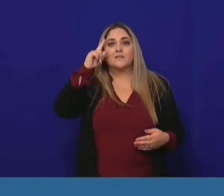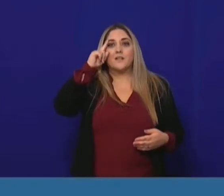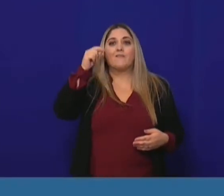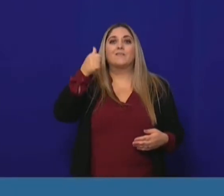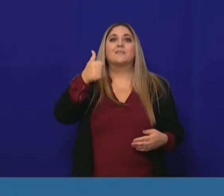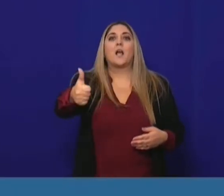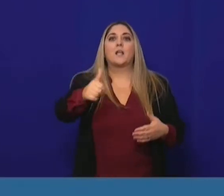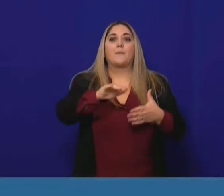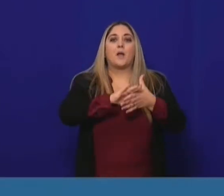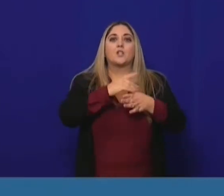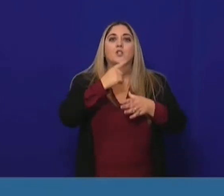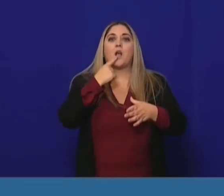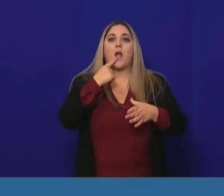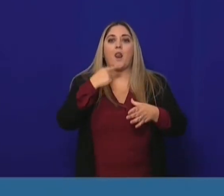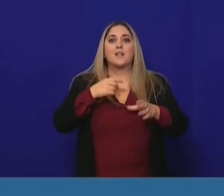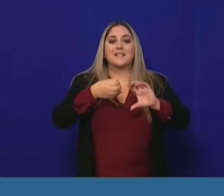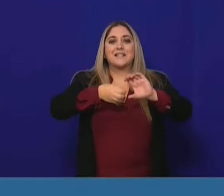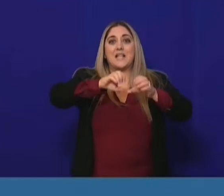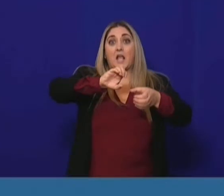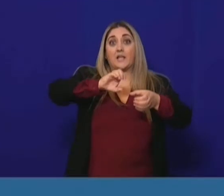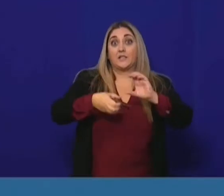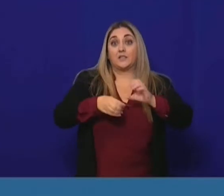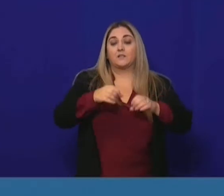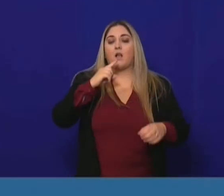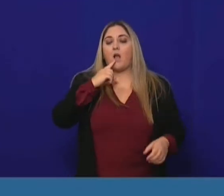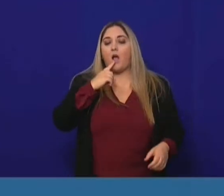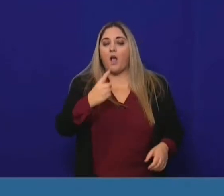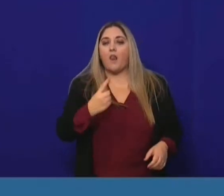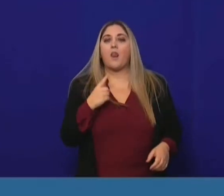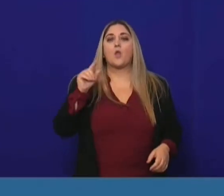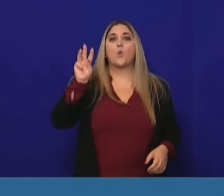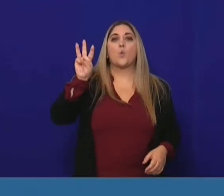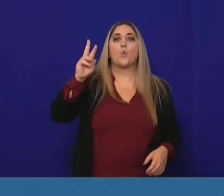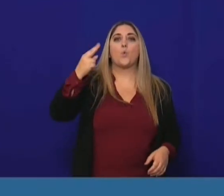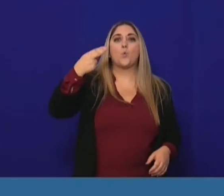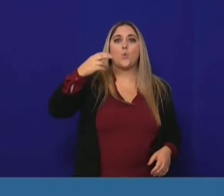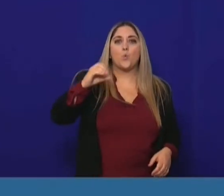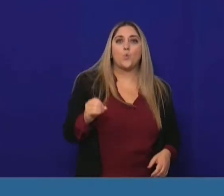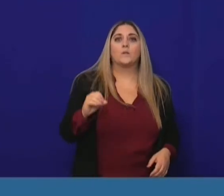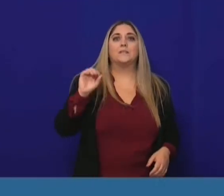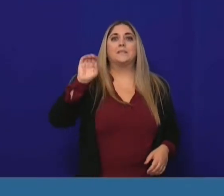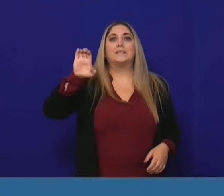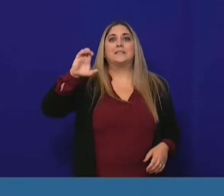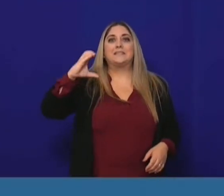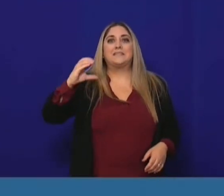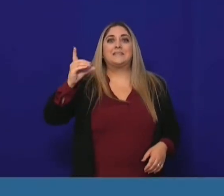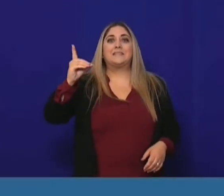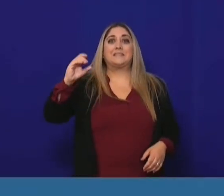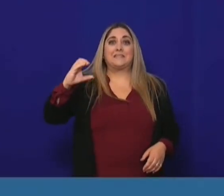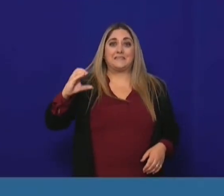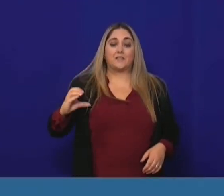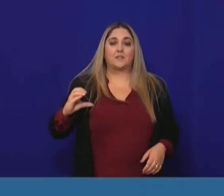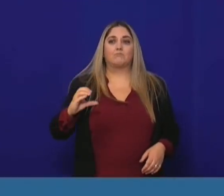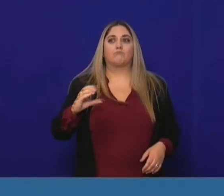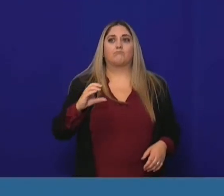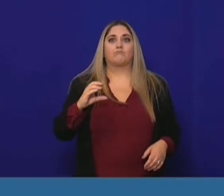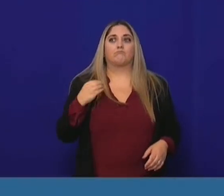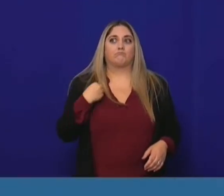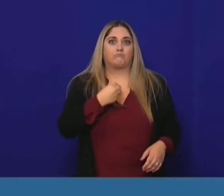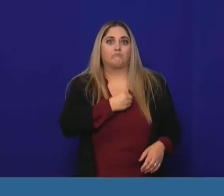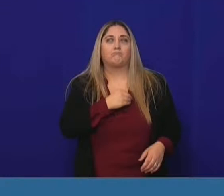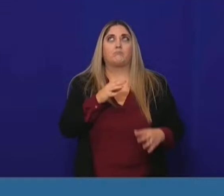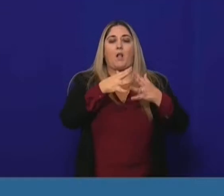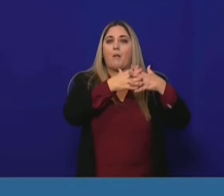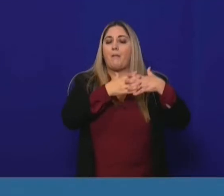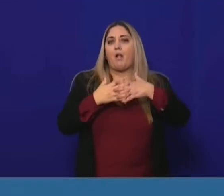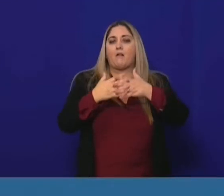li qed rakkomanda kemm l-Aqda Dinjija tas-Saħħa kif ukoll CDC u anke ċentri oħrajn bħal CDC